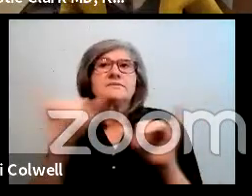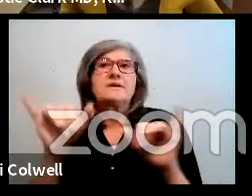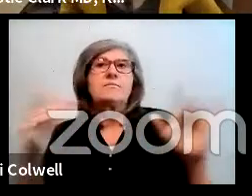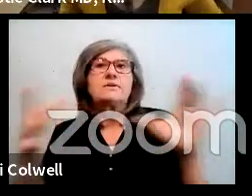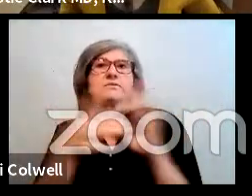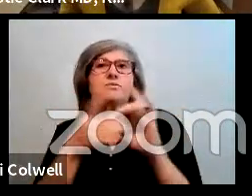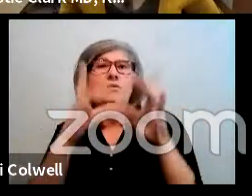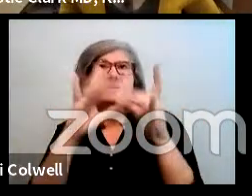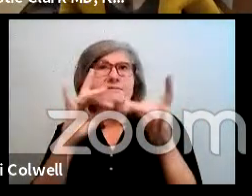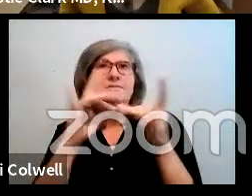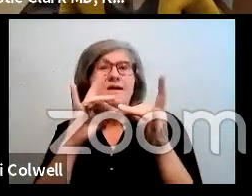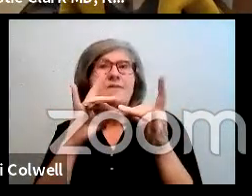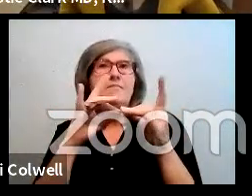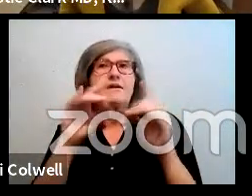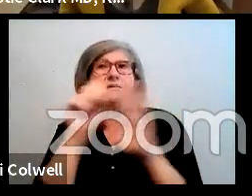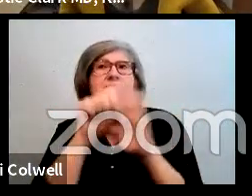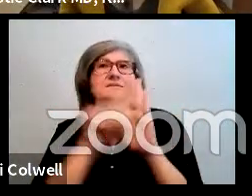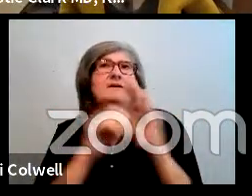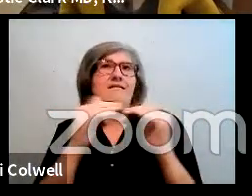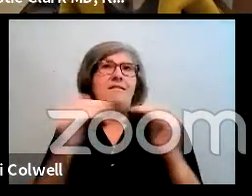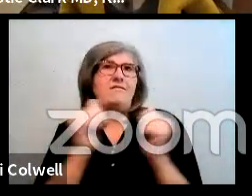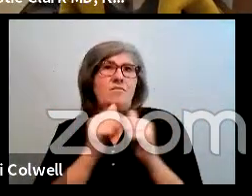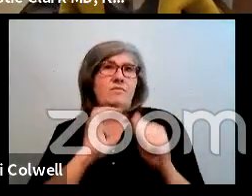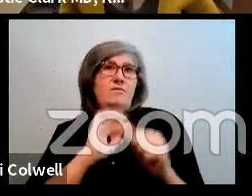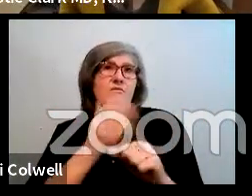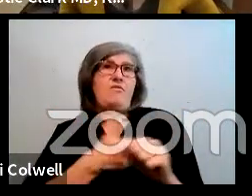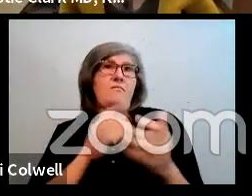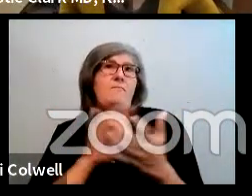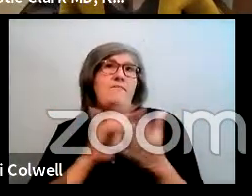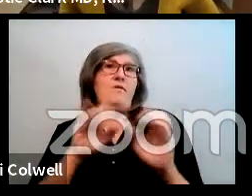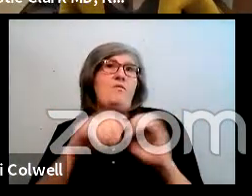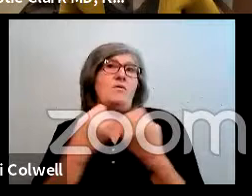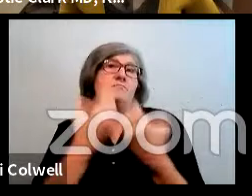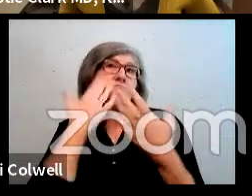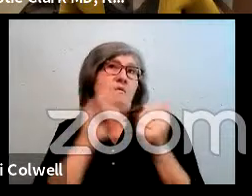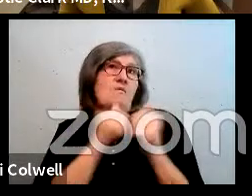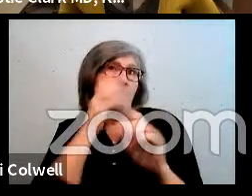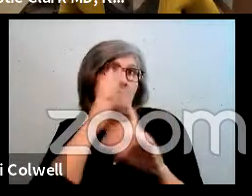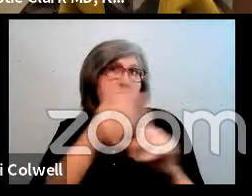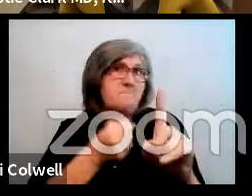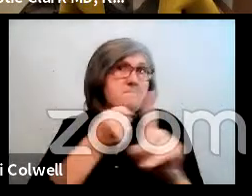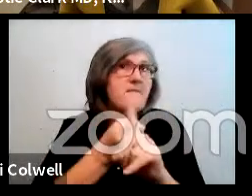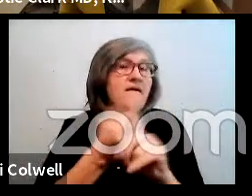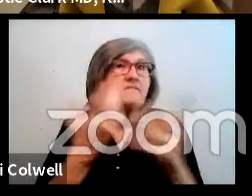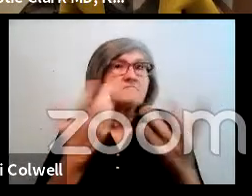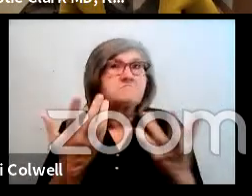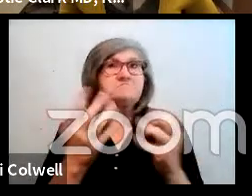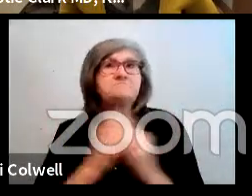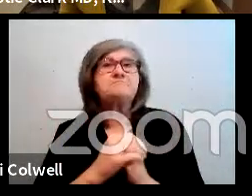at the state level with our medical organizations too. I don't know how impactful that would be or not.